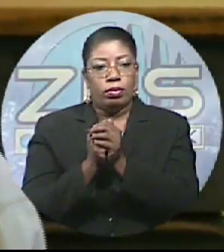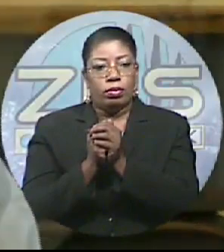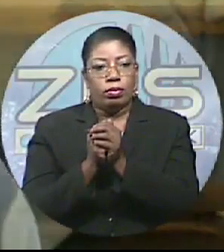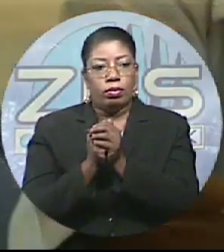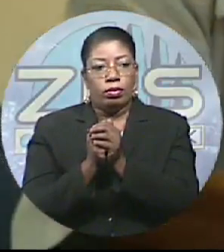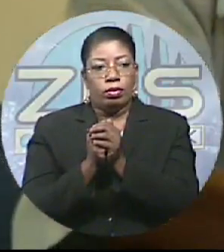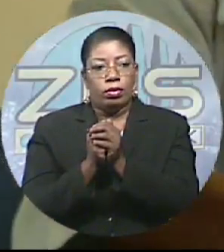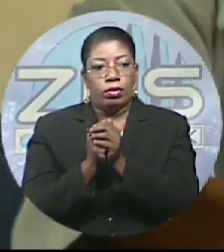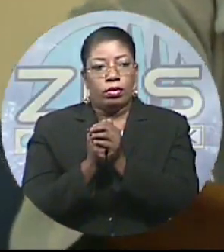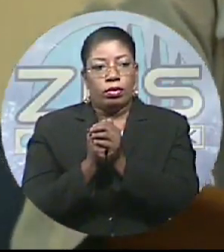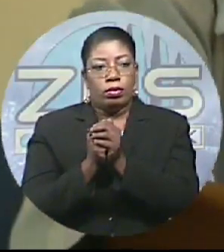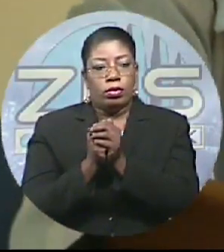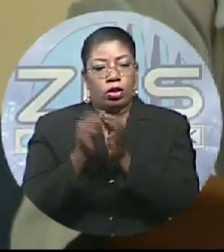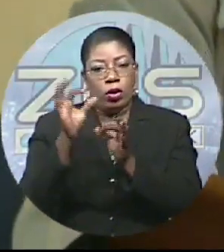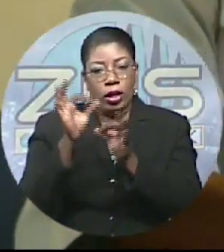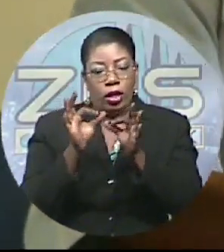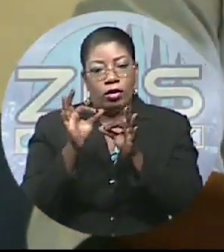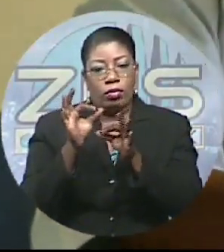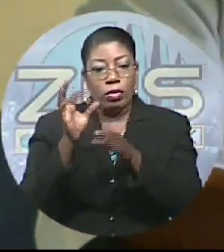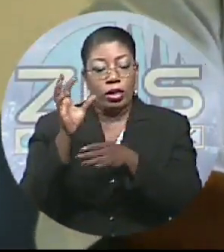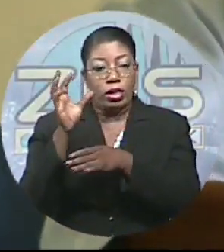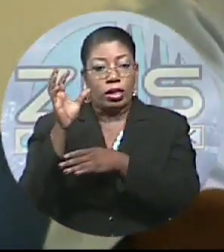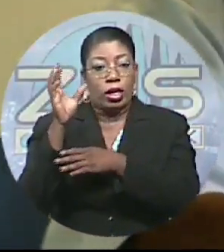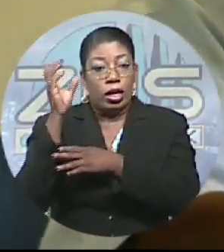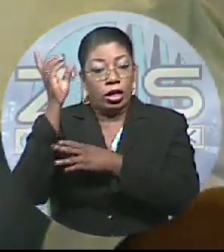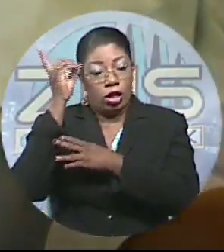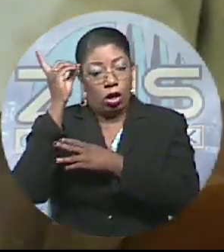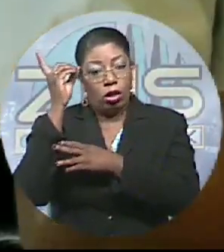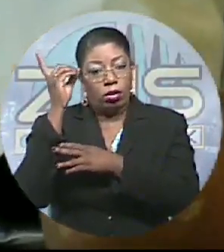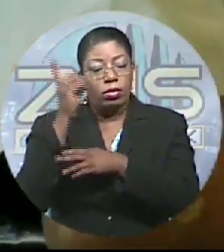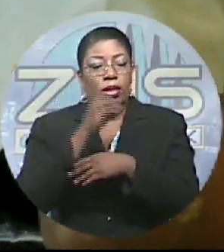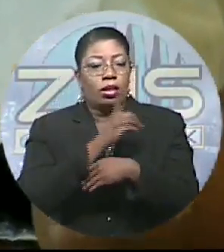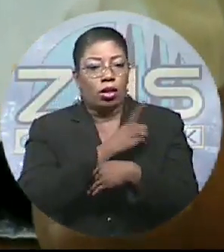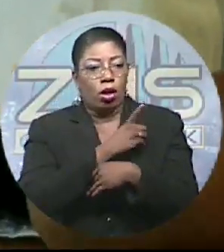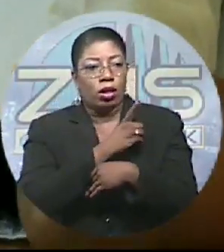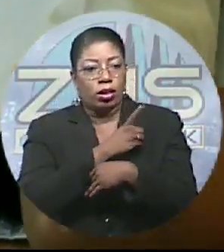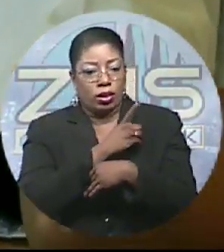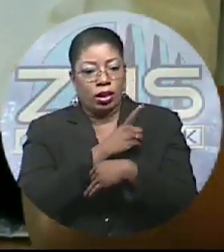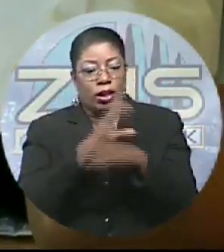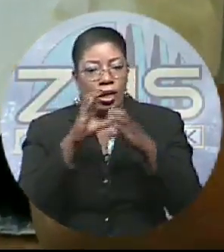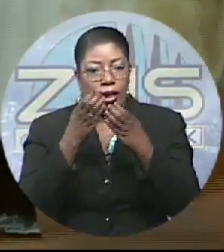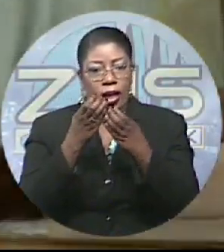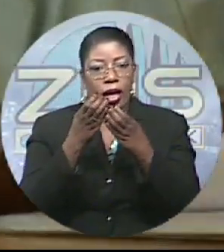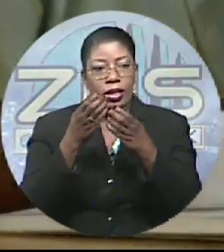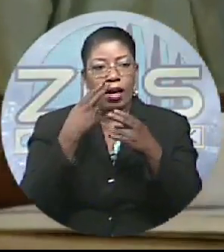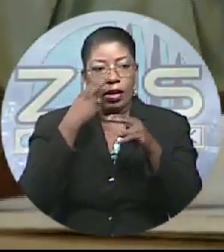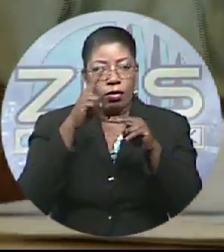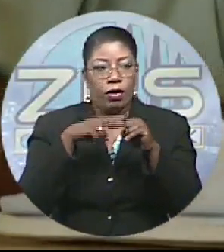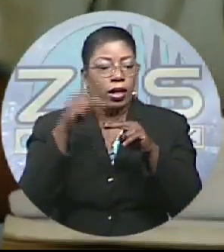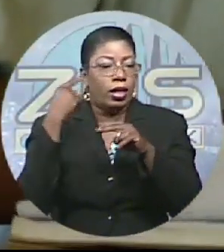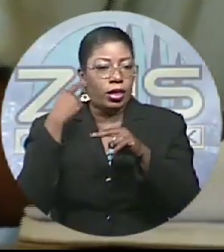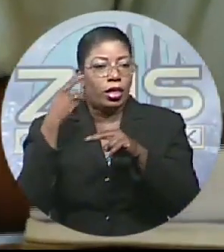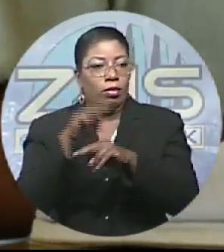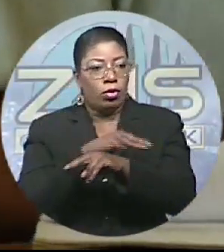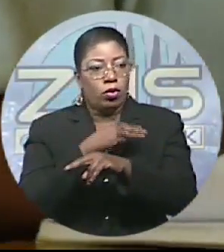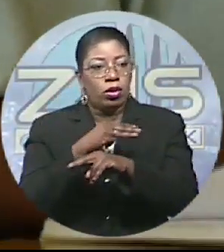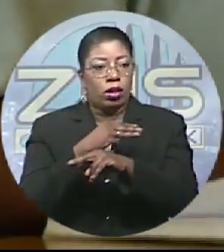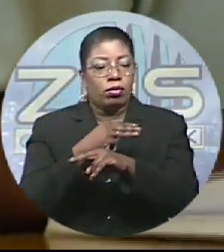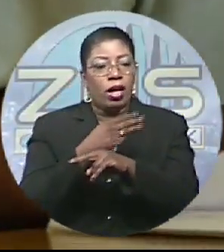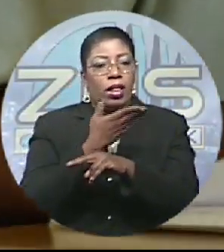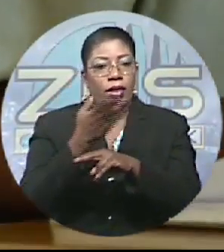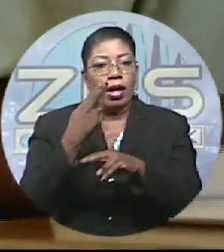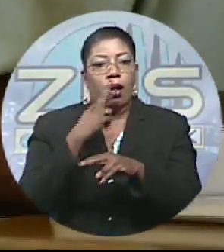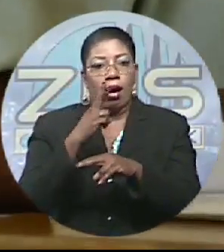So even if Ms. Duncanson's class looks like they're having too much fun, they're paying attention. Except maybe this guy.